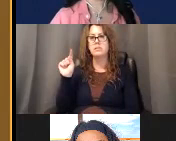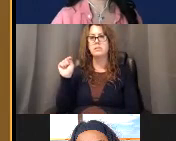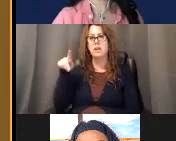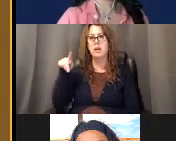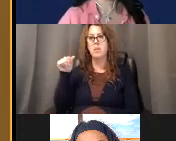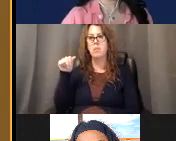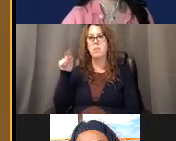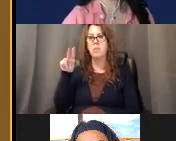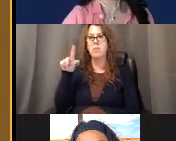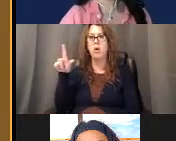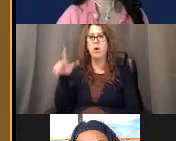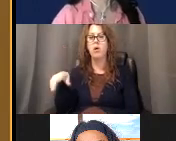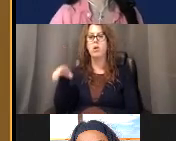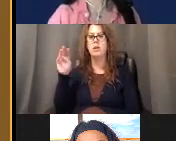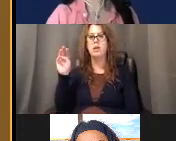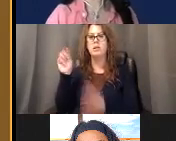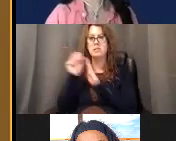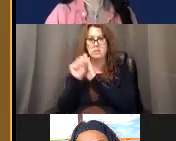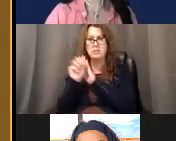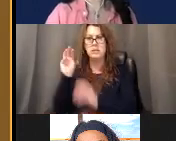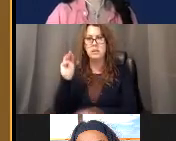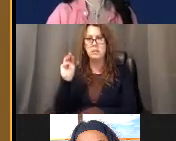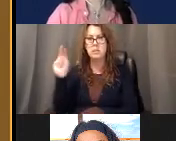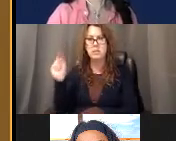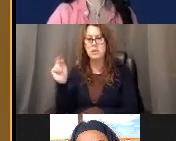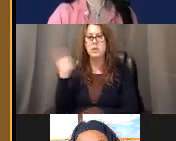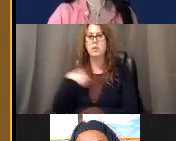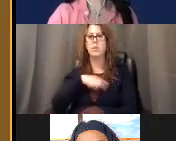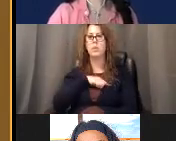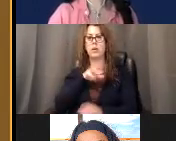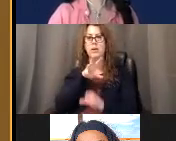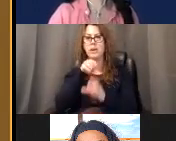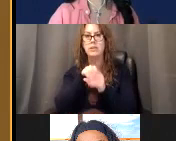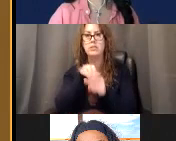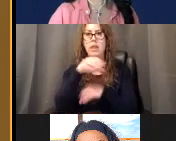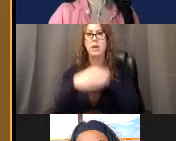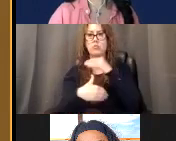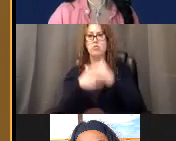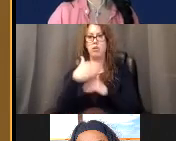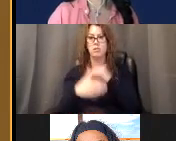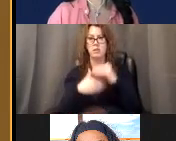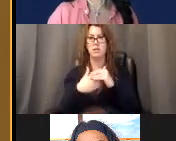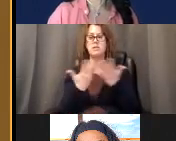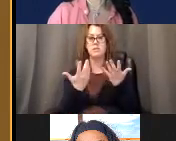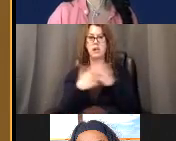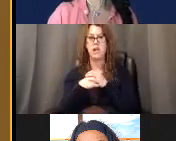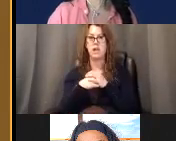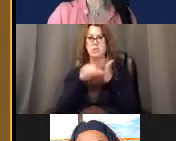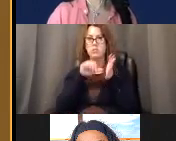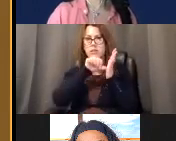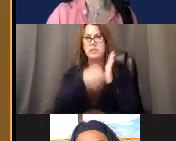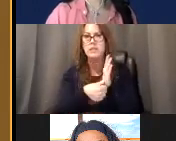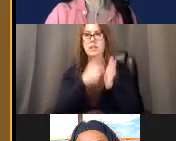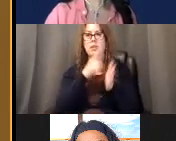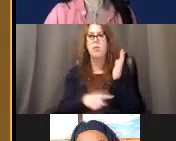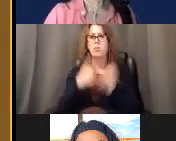to actually engage exactly this process, right? To go down that road that we highlighted earlier.